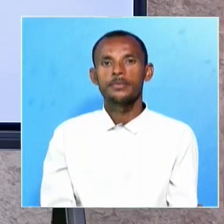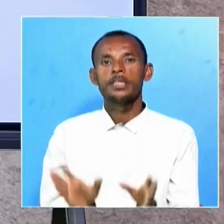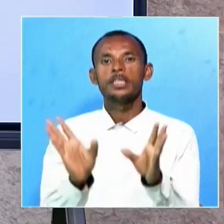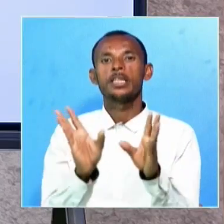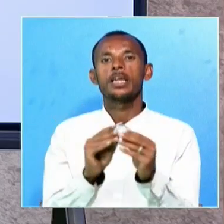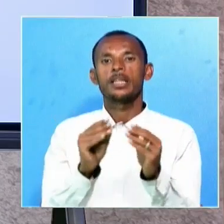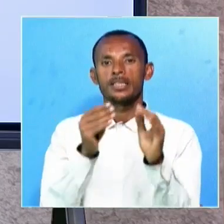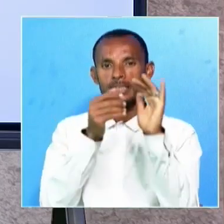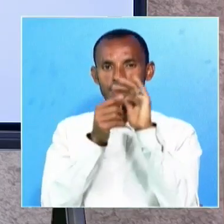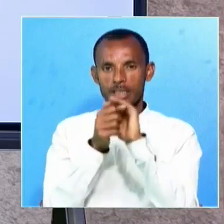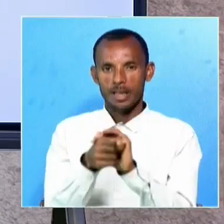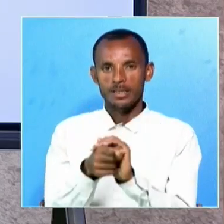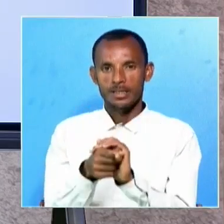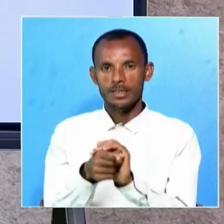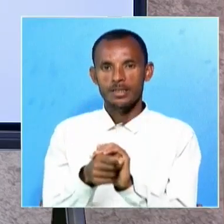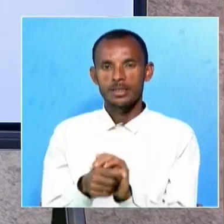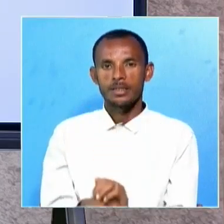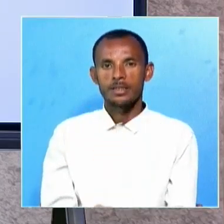such as